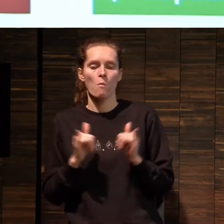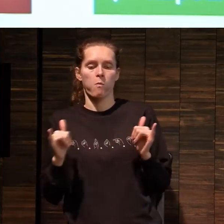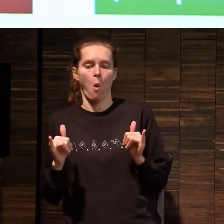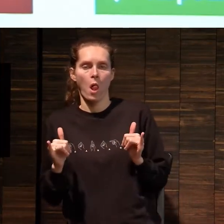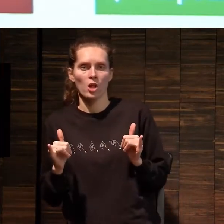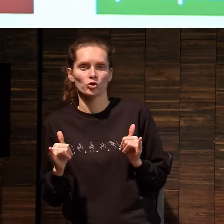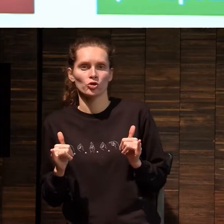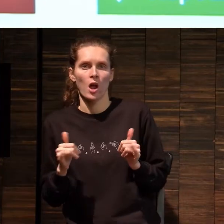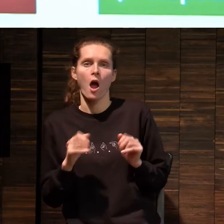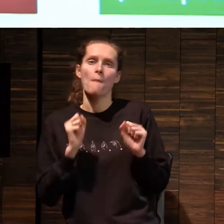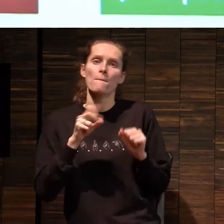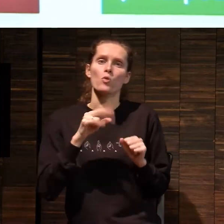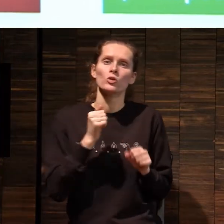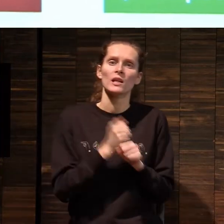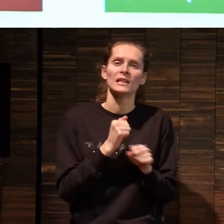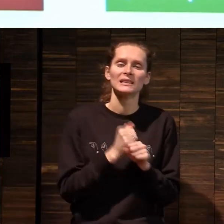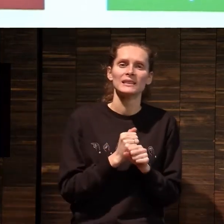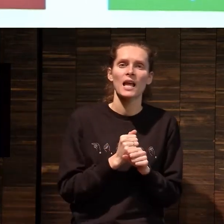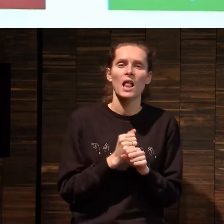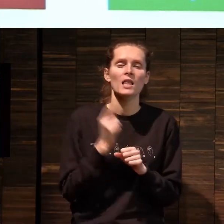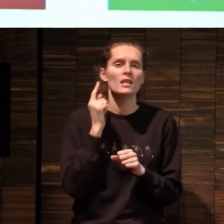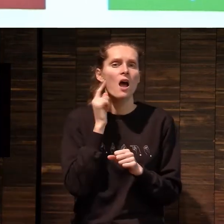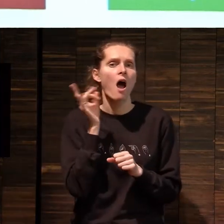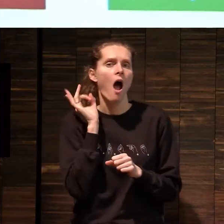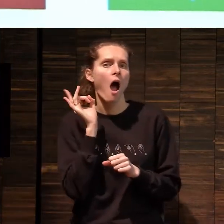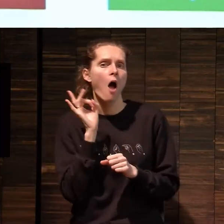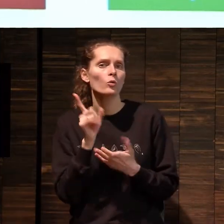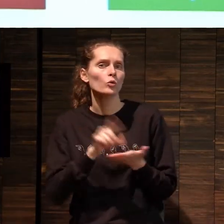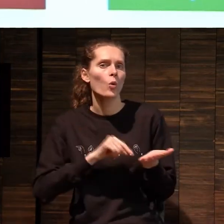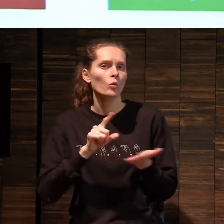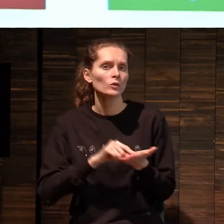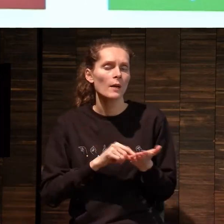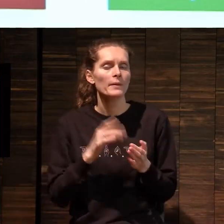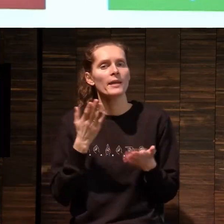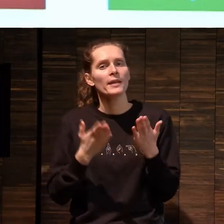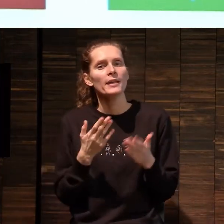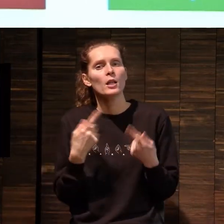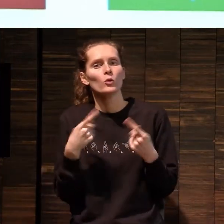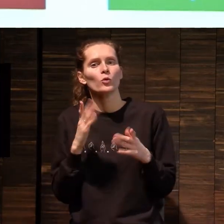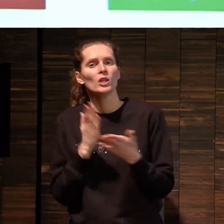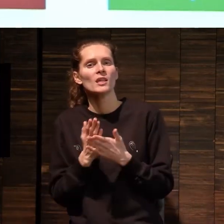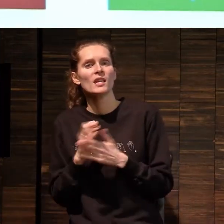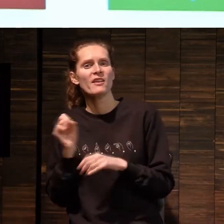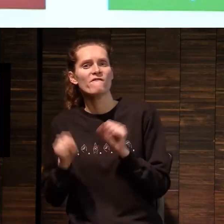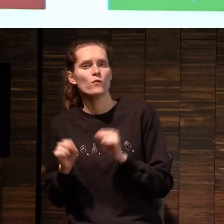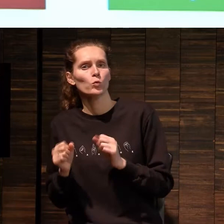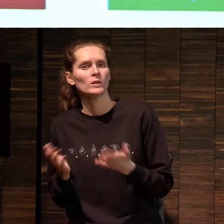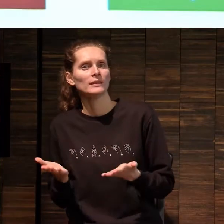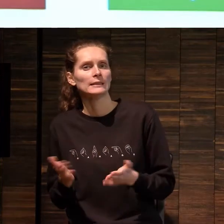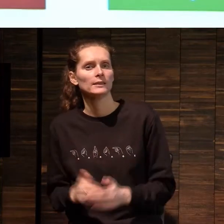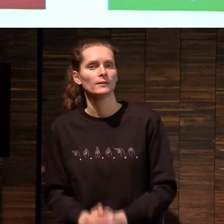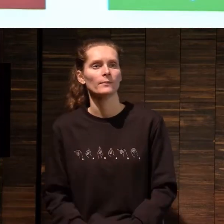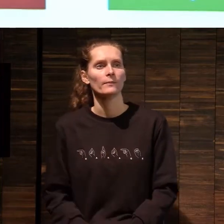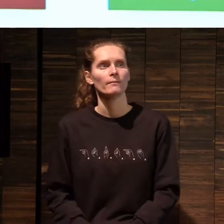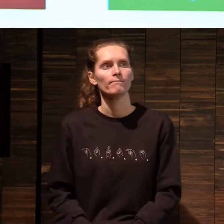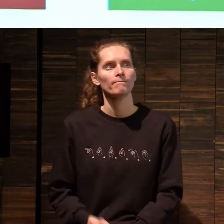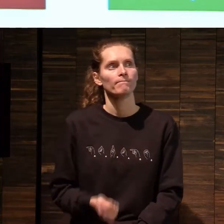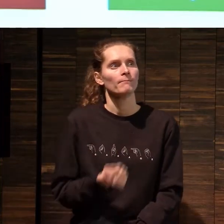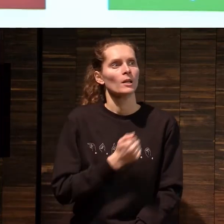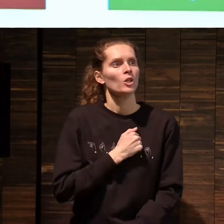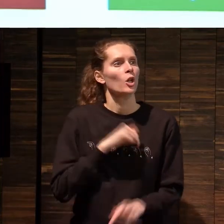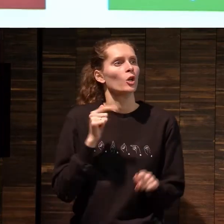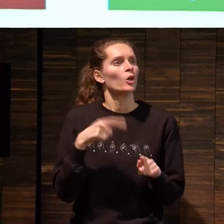Sometimes the description windows are limited in the signs you have to use. How to avoid